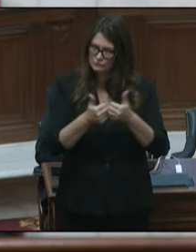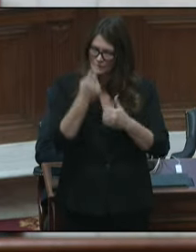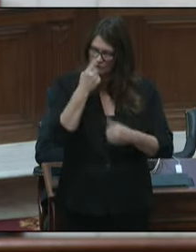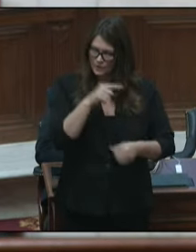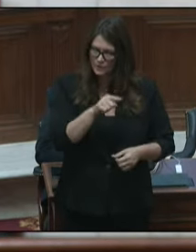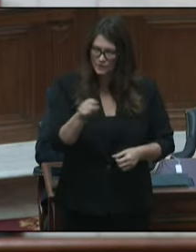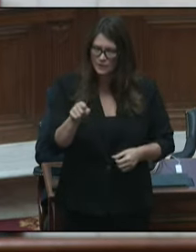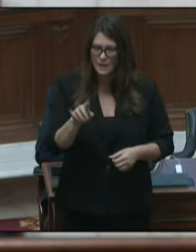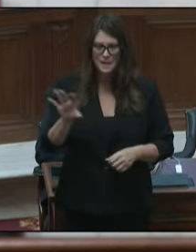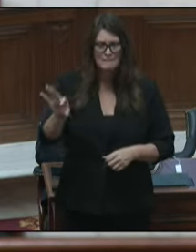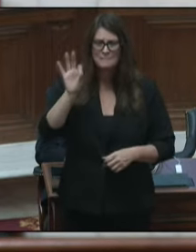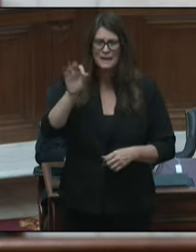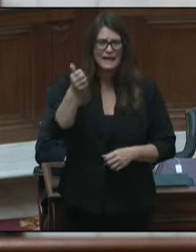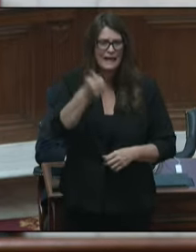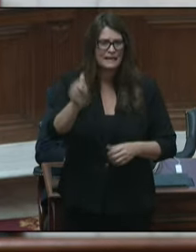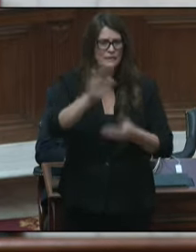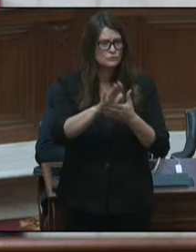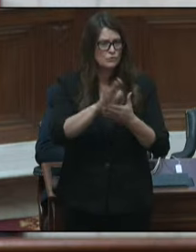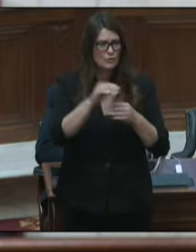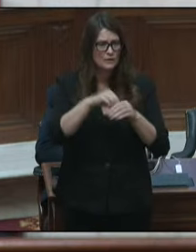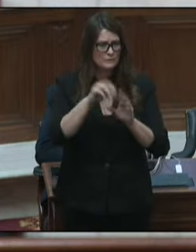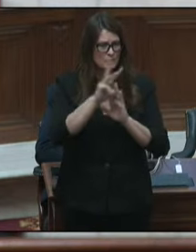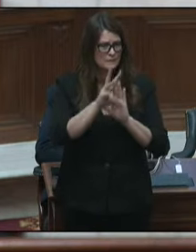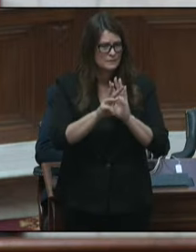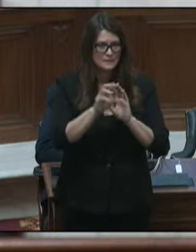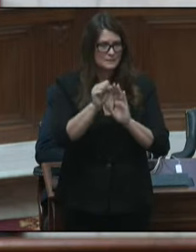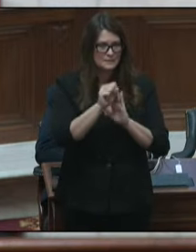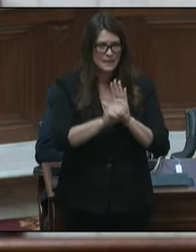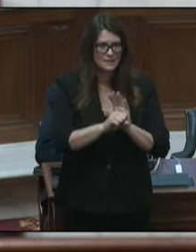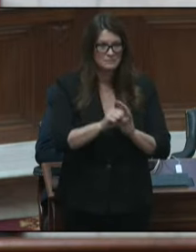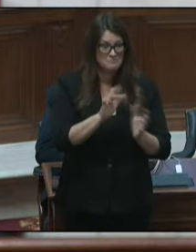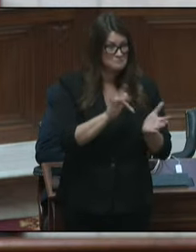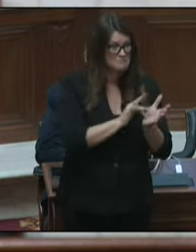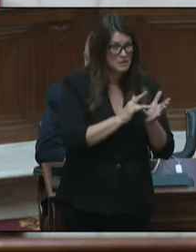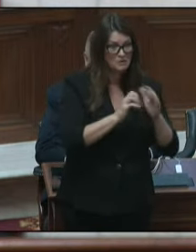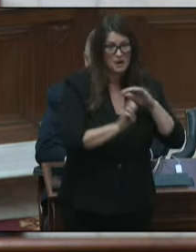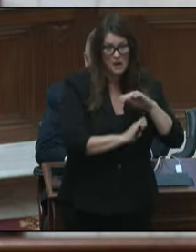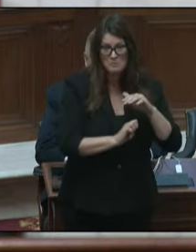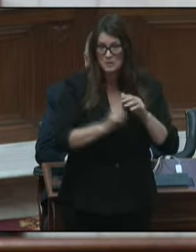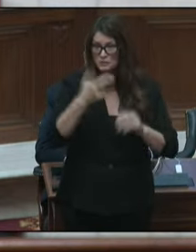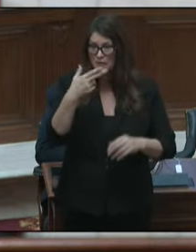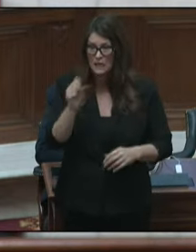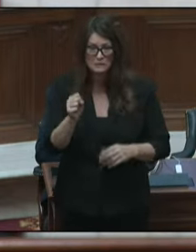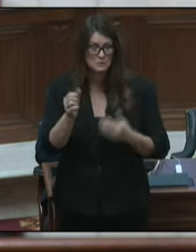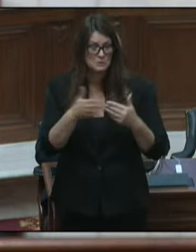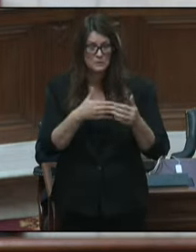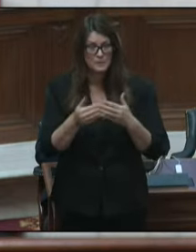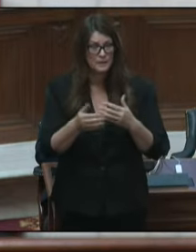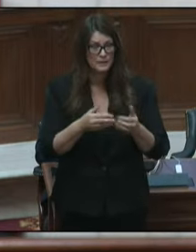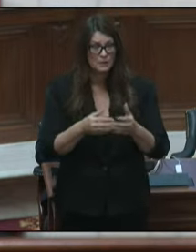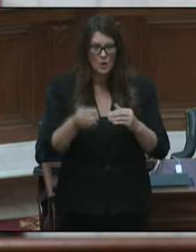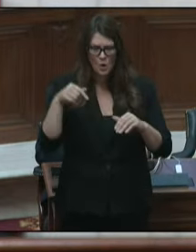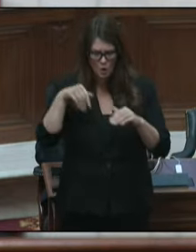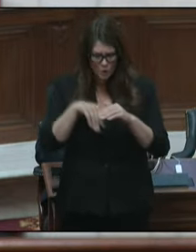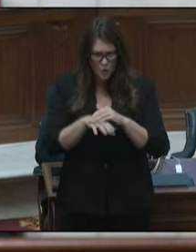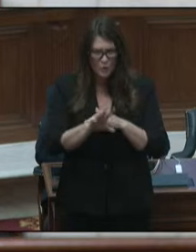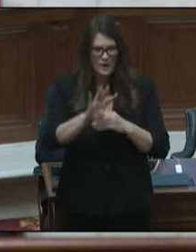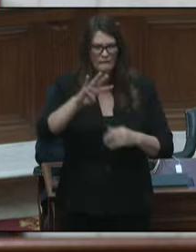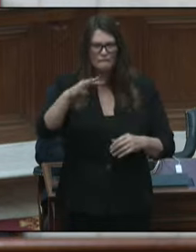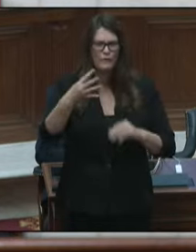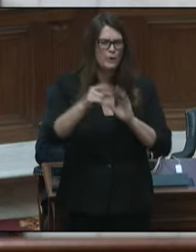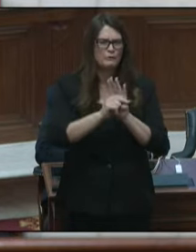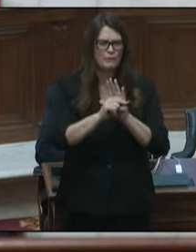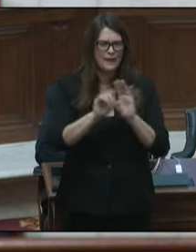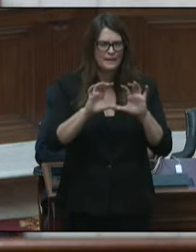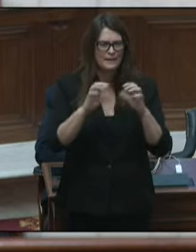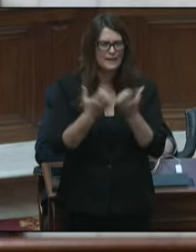Go pick a school. I don't care what the school is. Pick a middle school. Pick an elementary school. Go to the school. Walk into the fourth grade class.